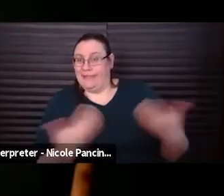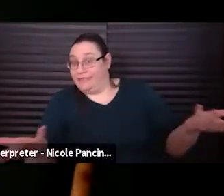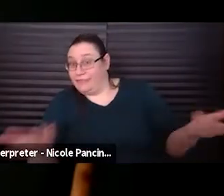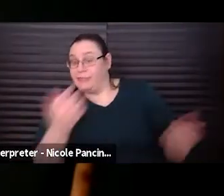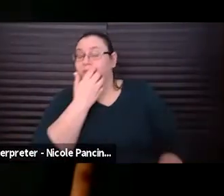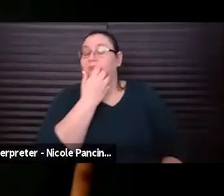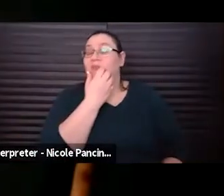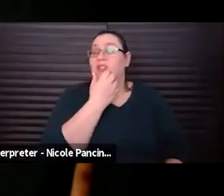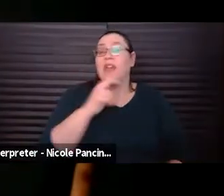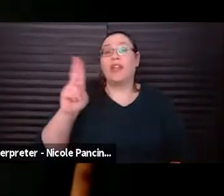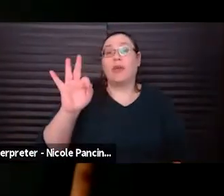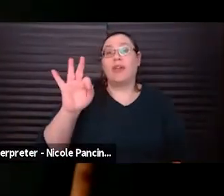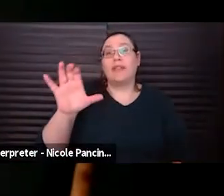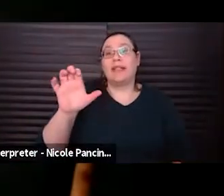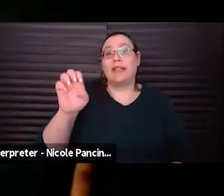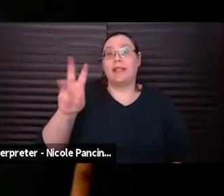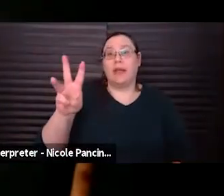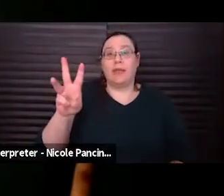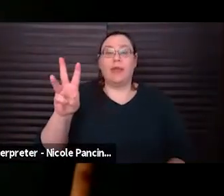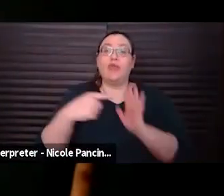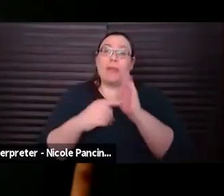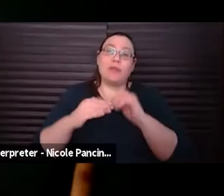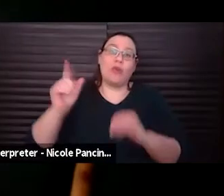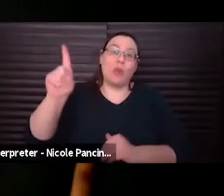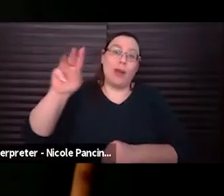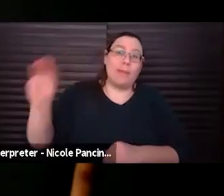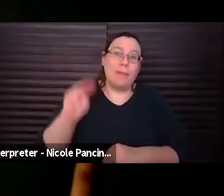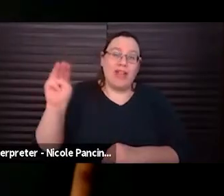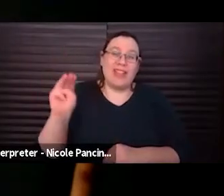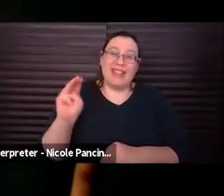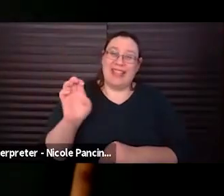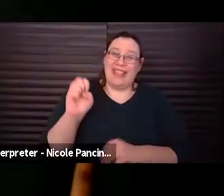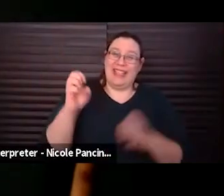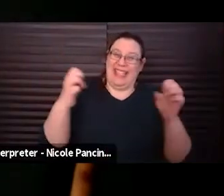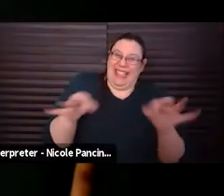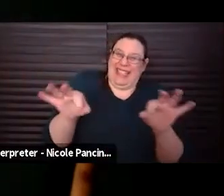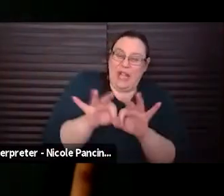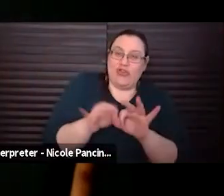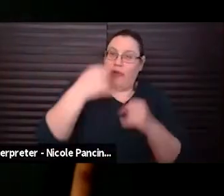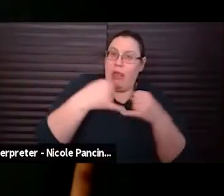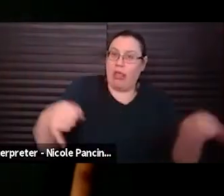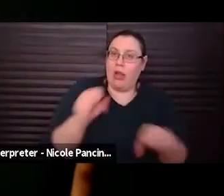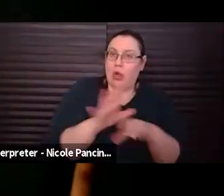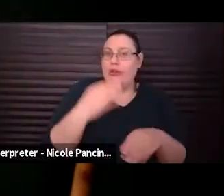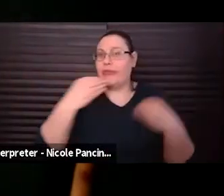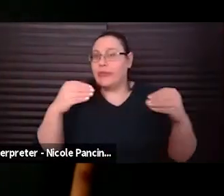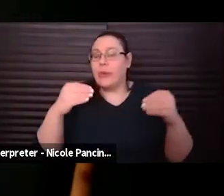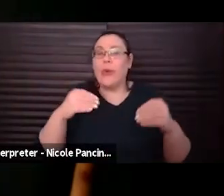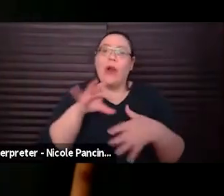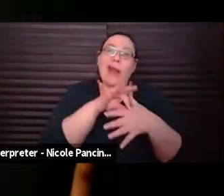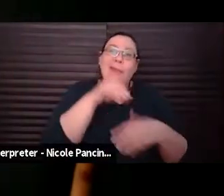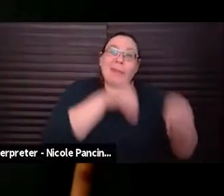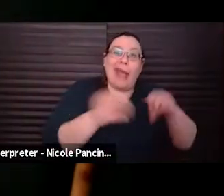The UFCW represents over 1 million essential and frontline workers in grocery stores, meatpacking, food